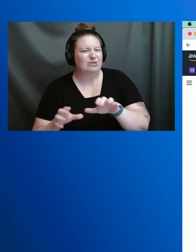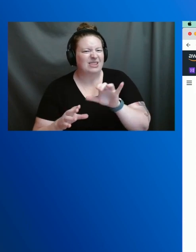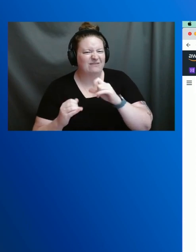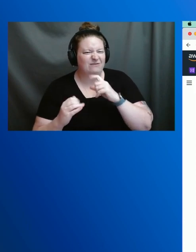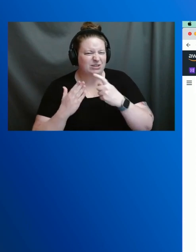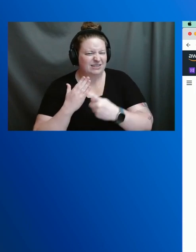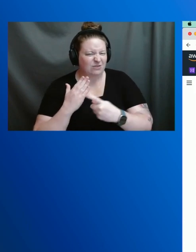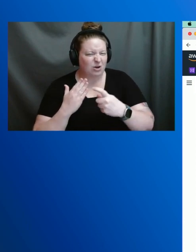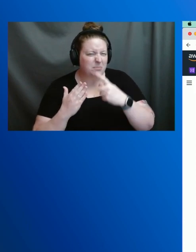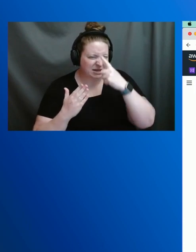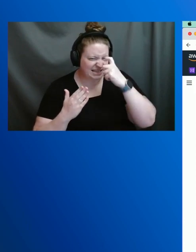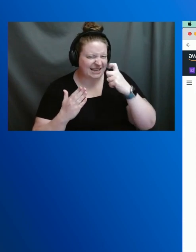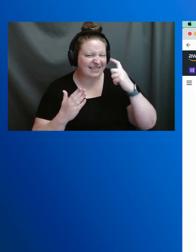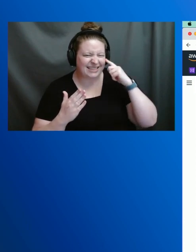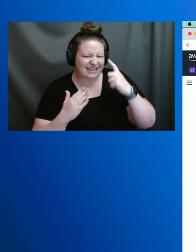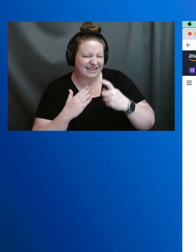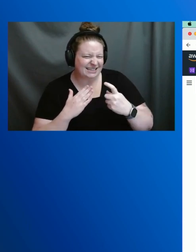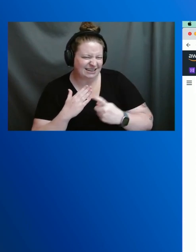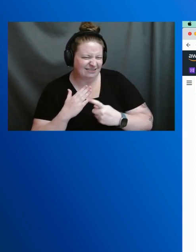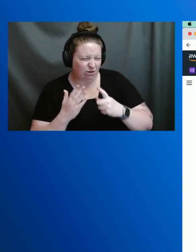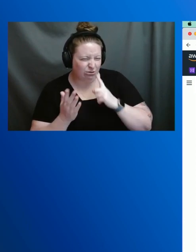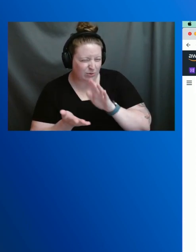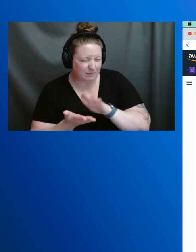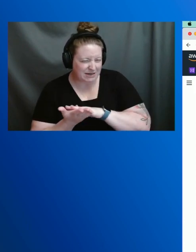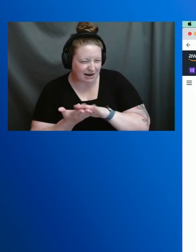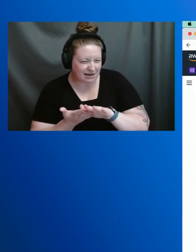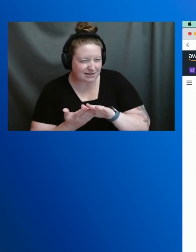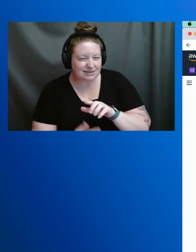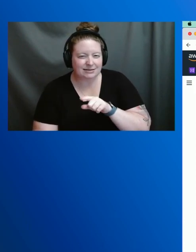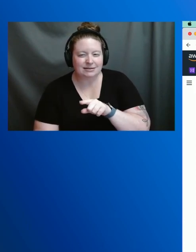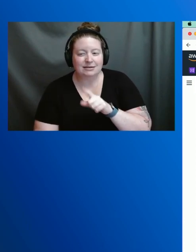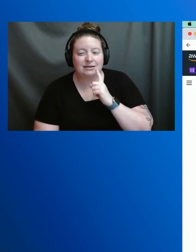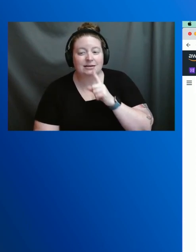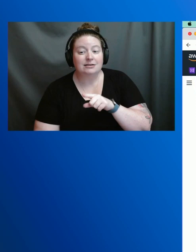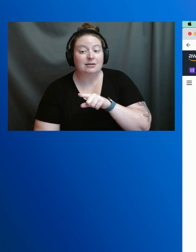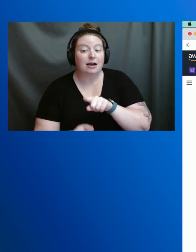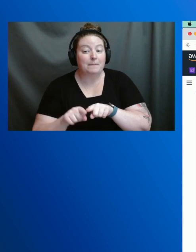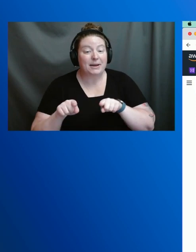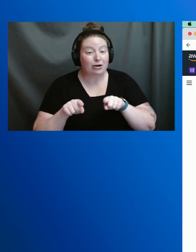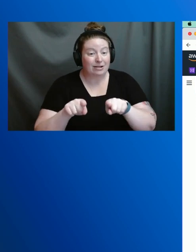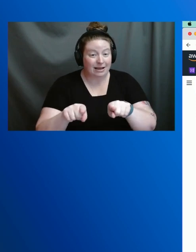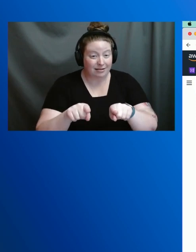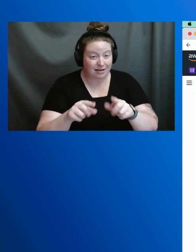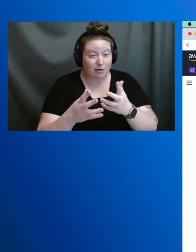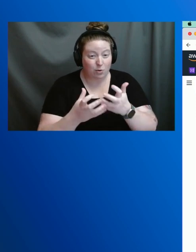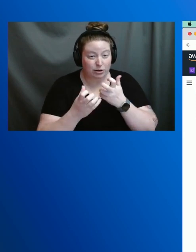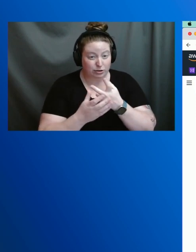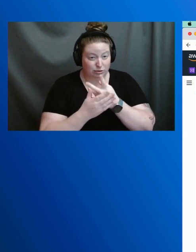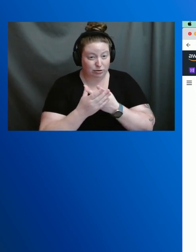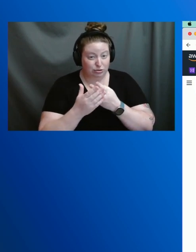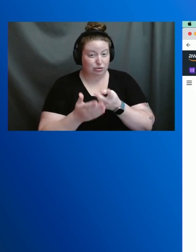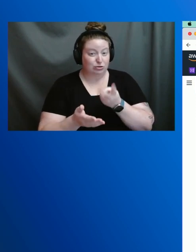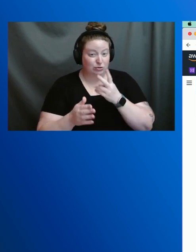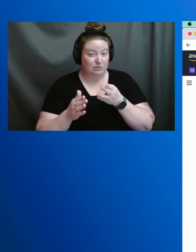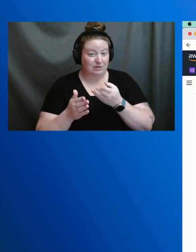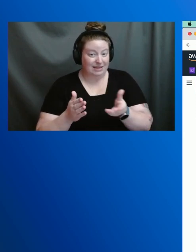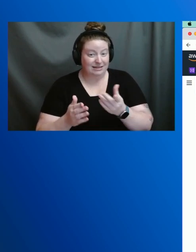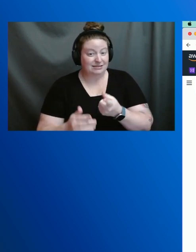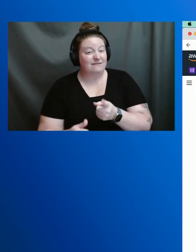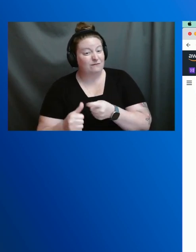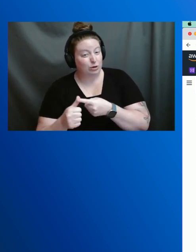default you're going to be nice, right? So I'm going to put in a parallel. I want it to do two things. The first thing I want it to do is